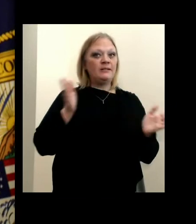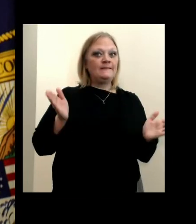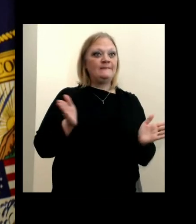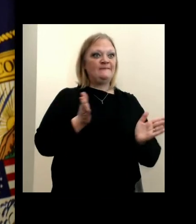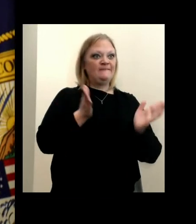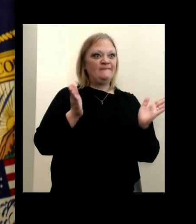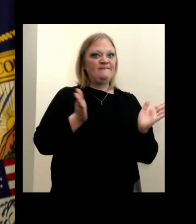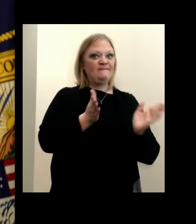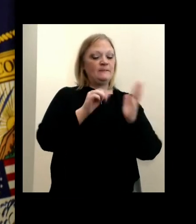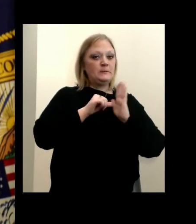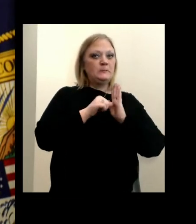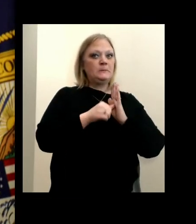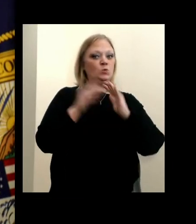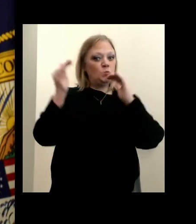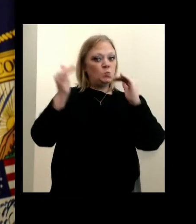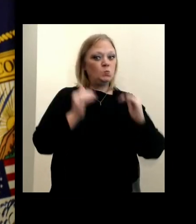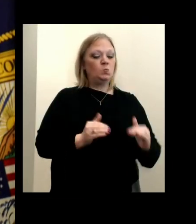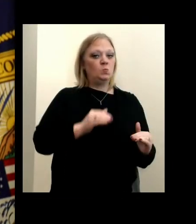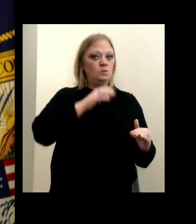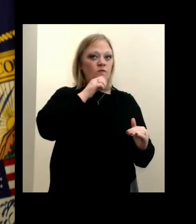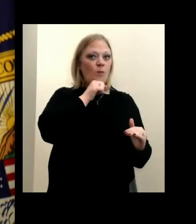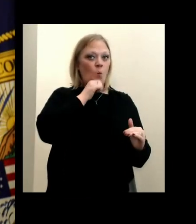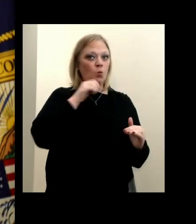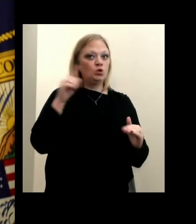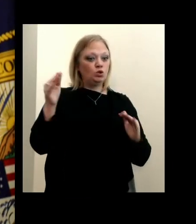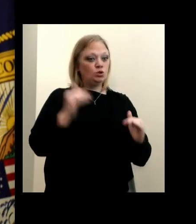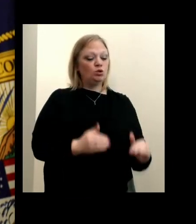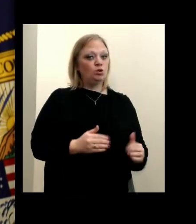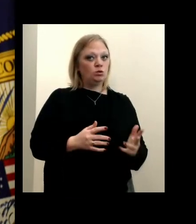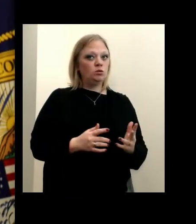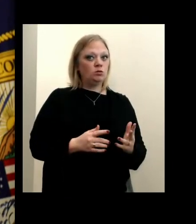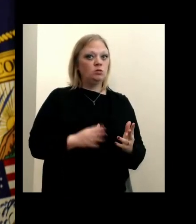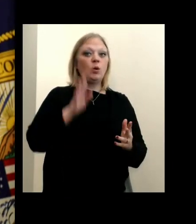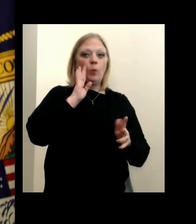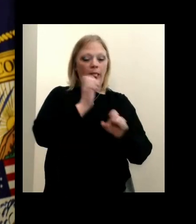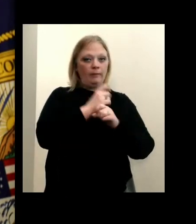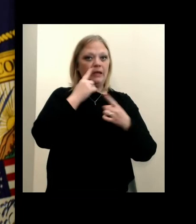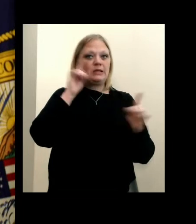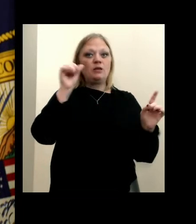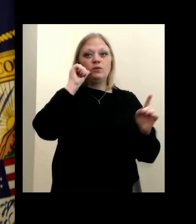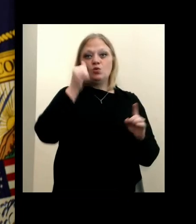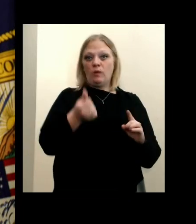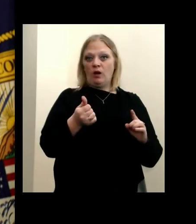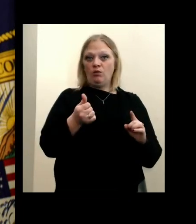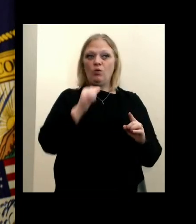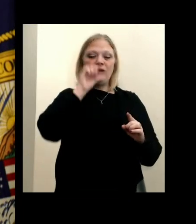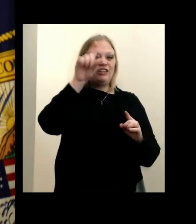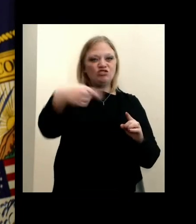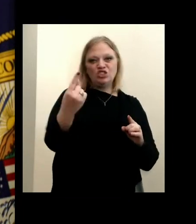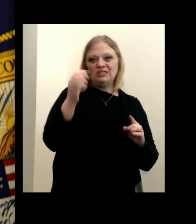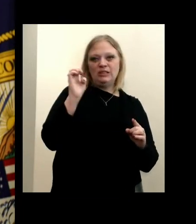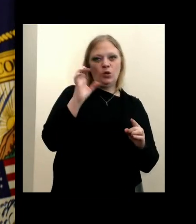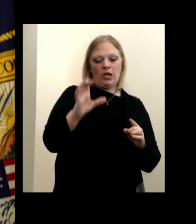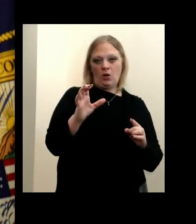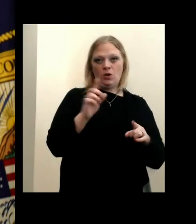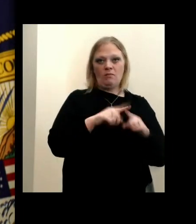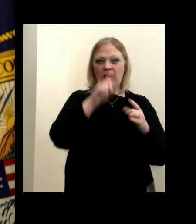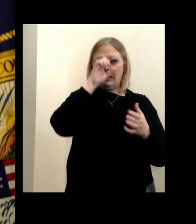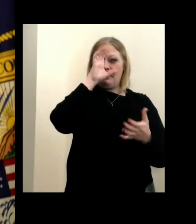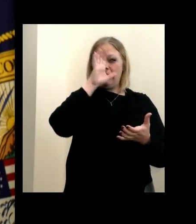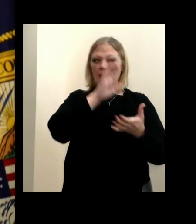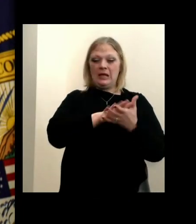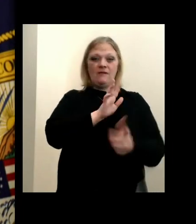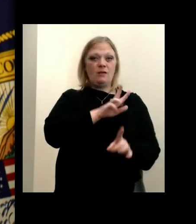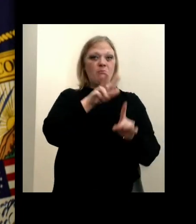us out of the orange cluster zone. They are going to be making an announcement tomorrow, not just about Erie County, but I believe as it applies to